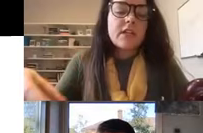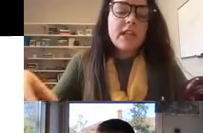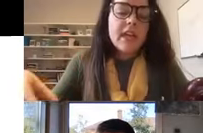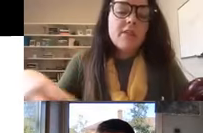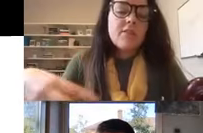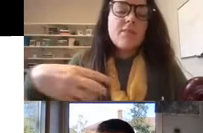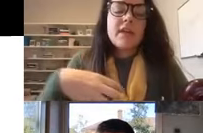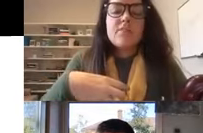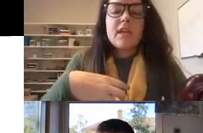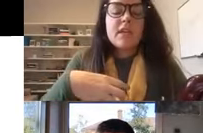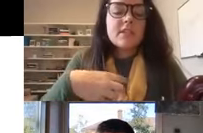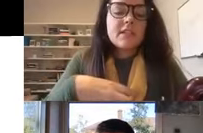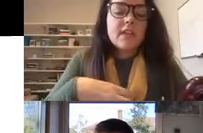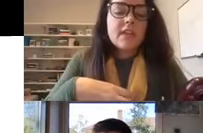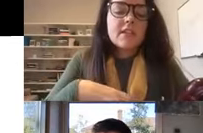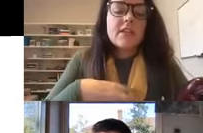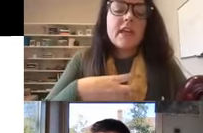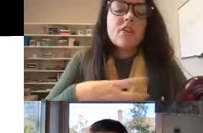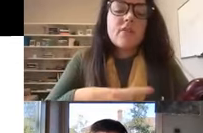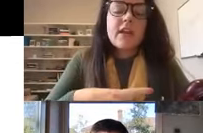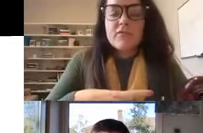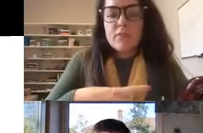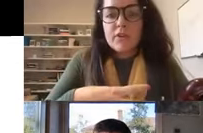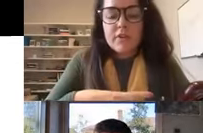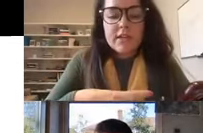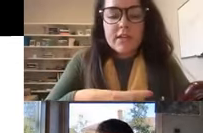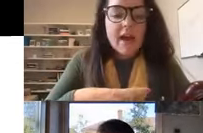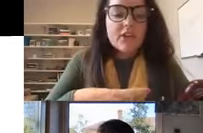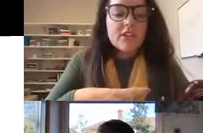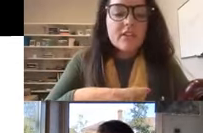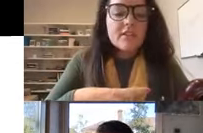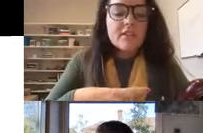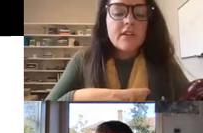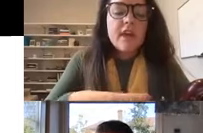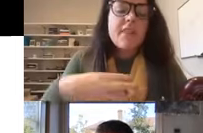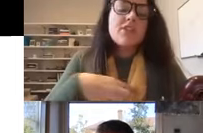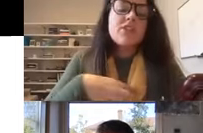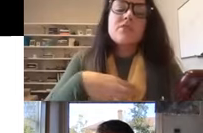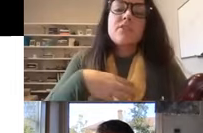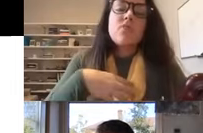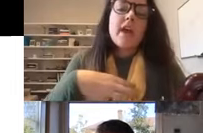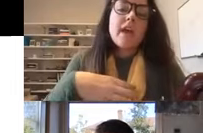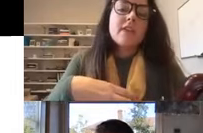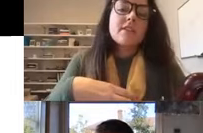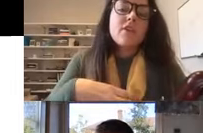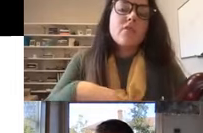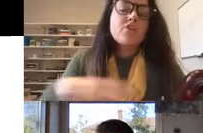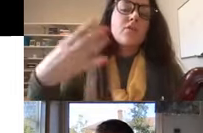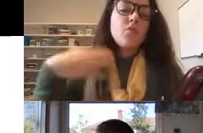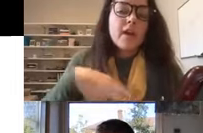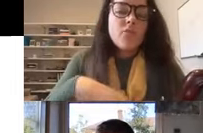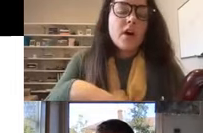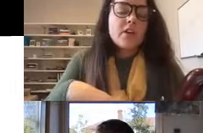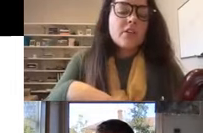settlers claim emancipated status and take credit for progressive actions. And they do so in ways which